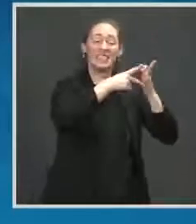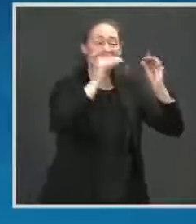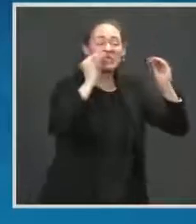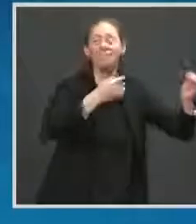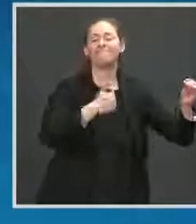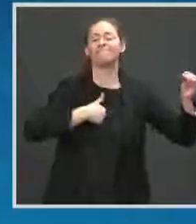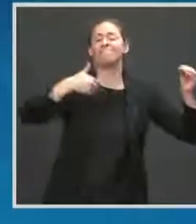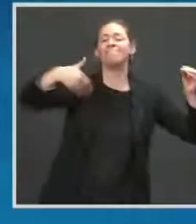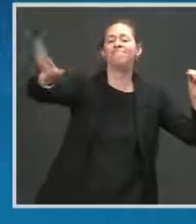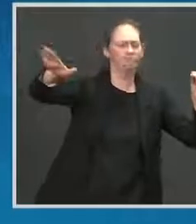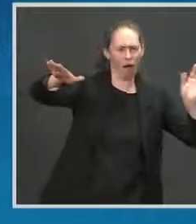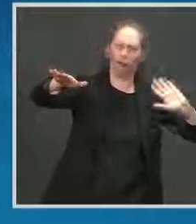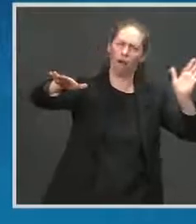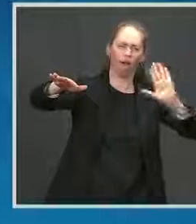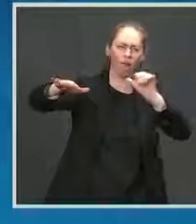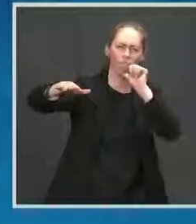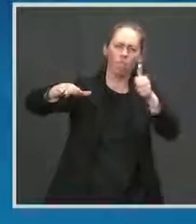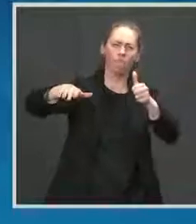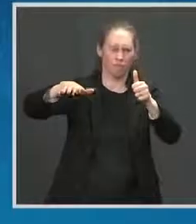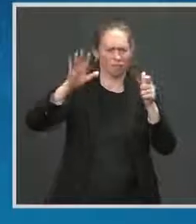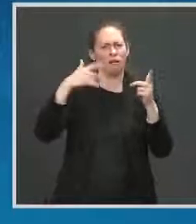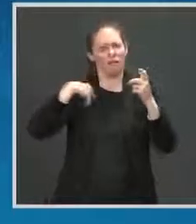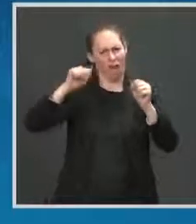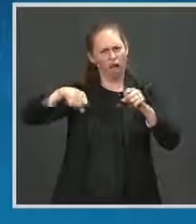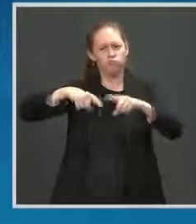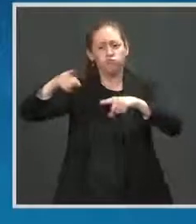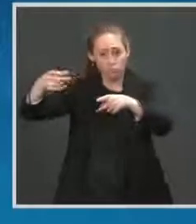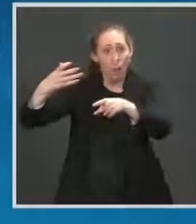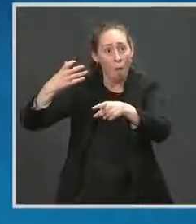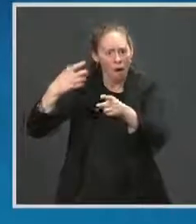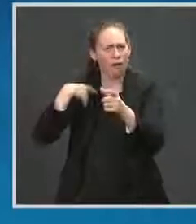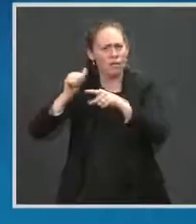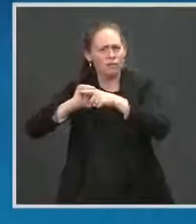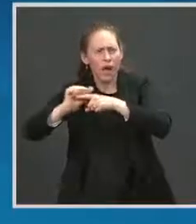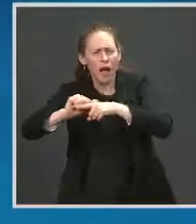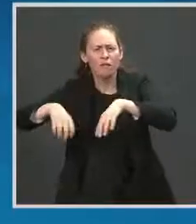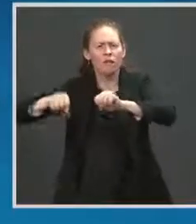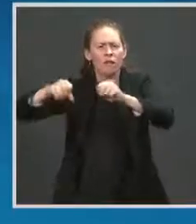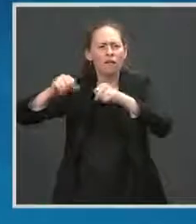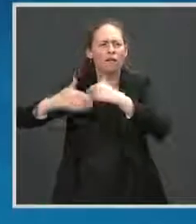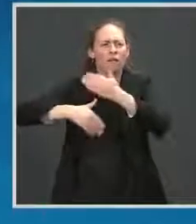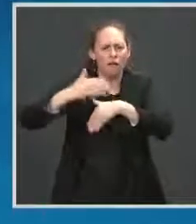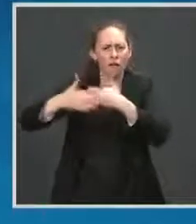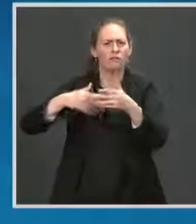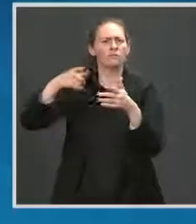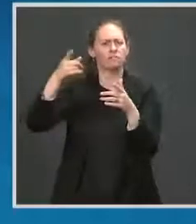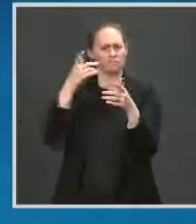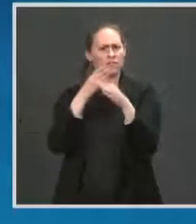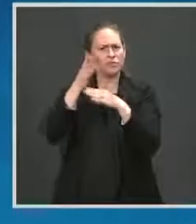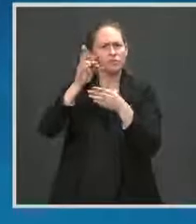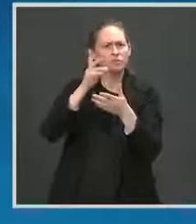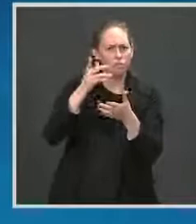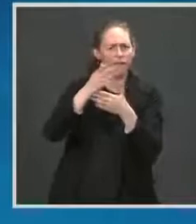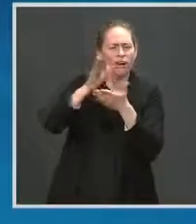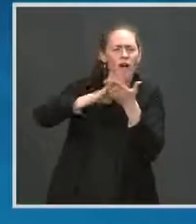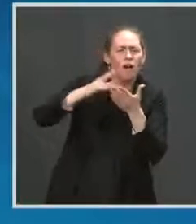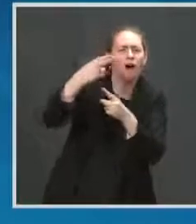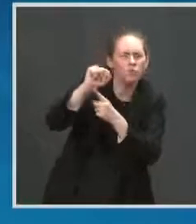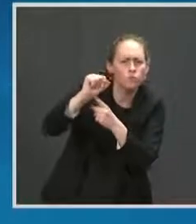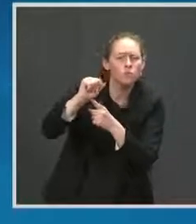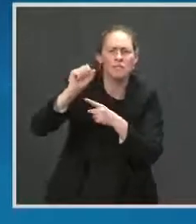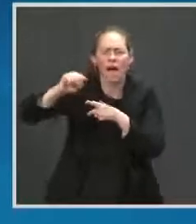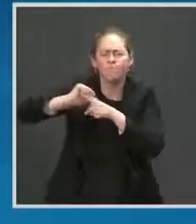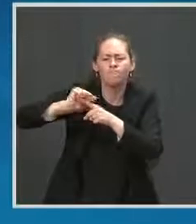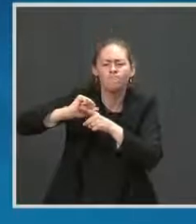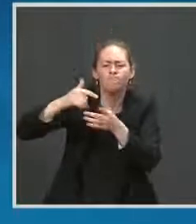variety of opportunities for education after high school. And for some, that's a training